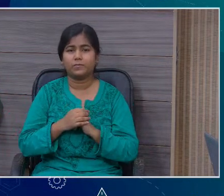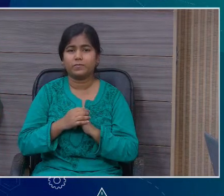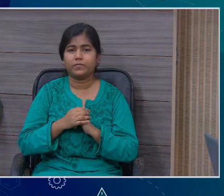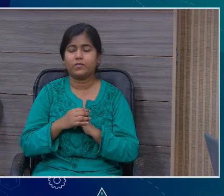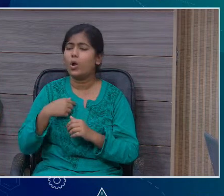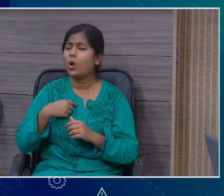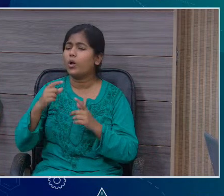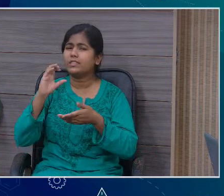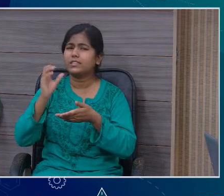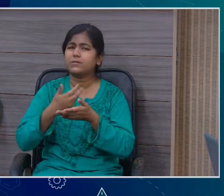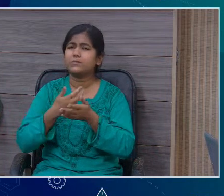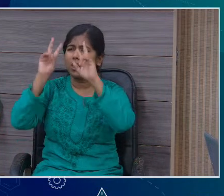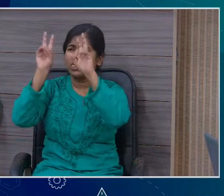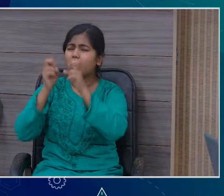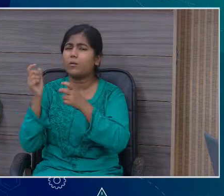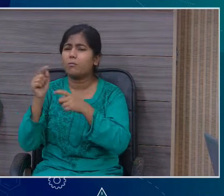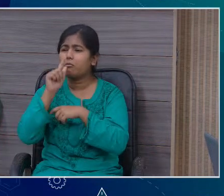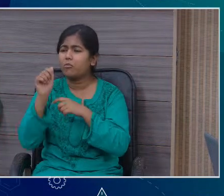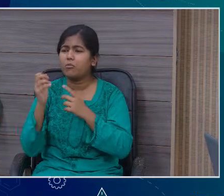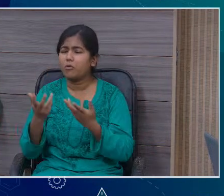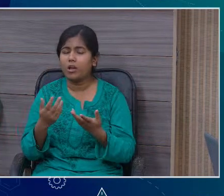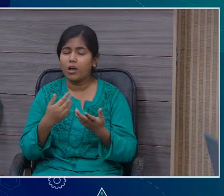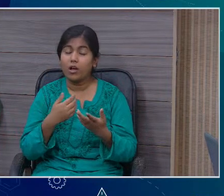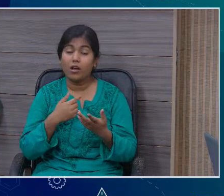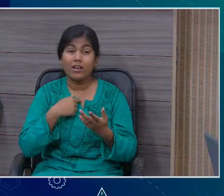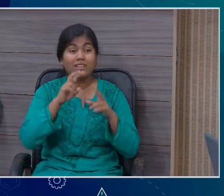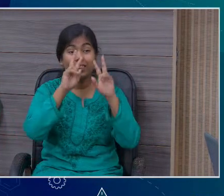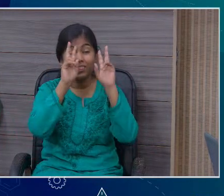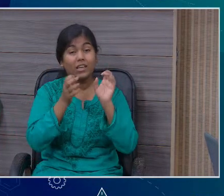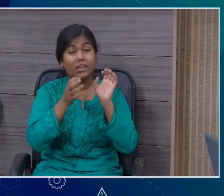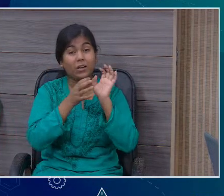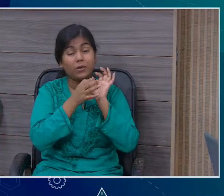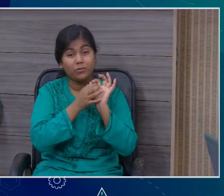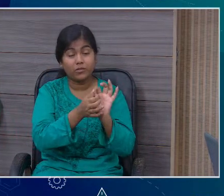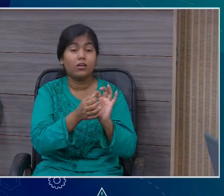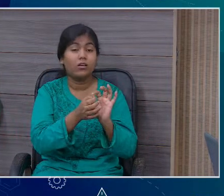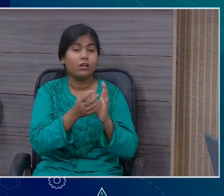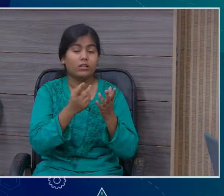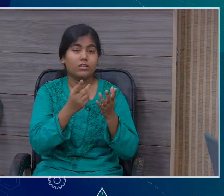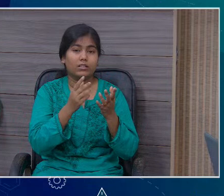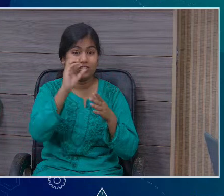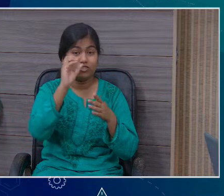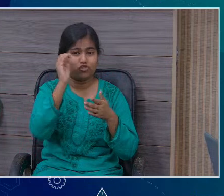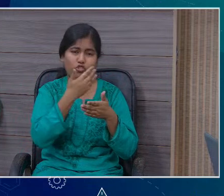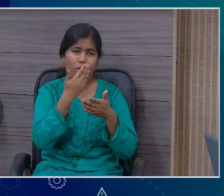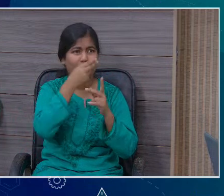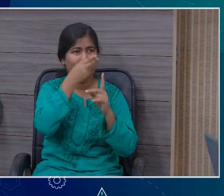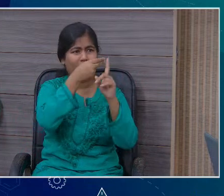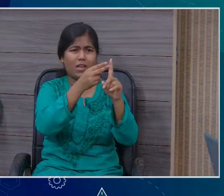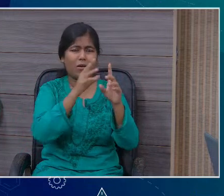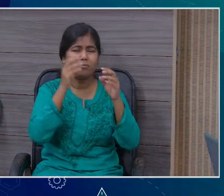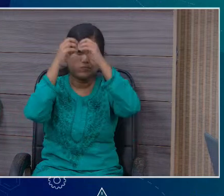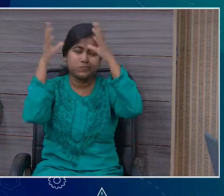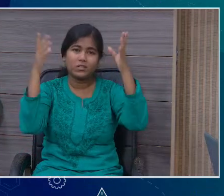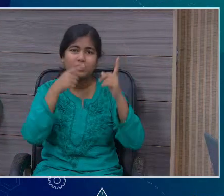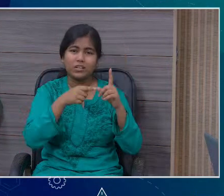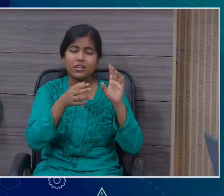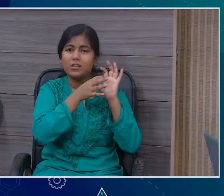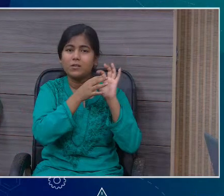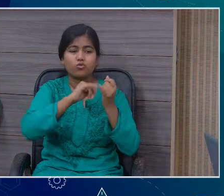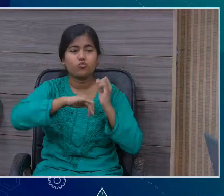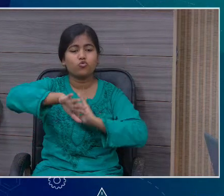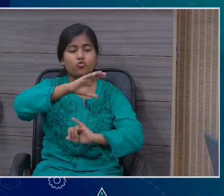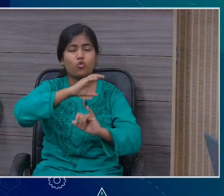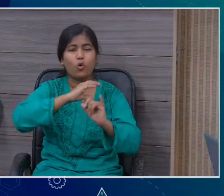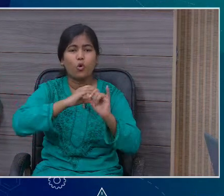The theme of this chapter, as you in the beginning only said, that it is about social classes, that how a similar